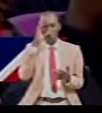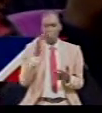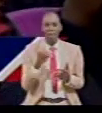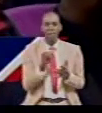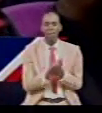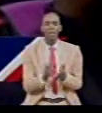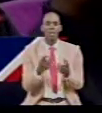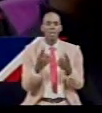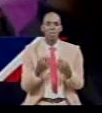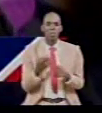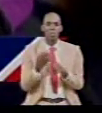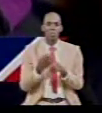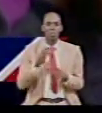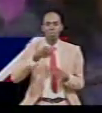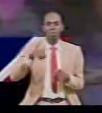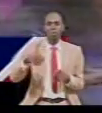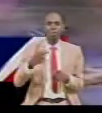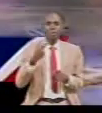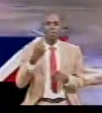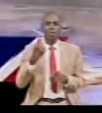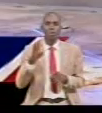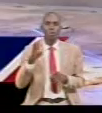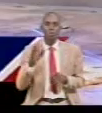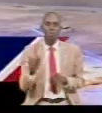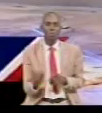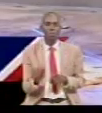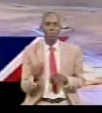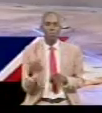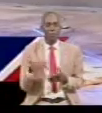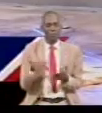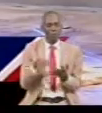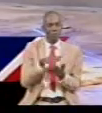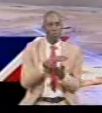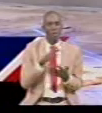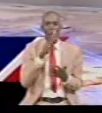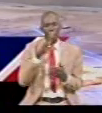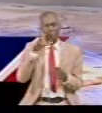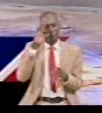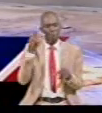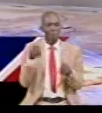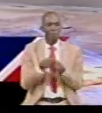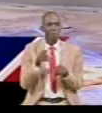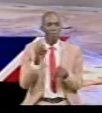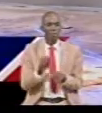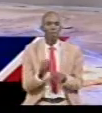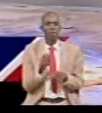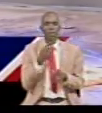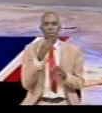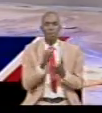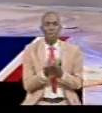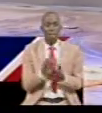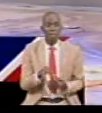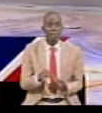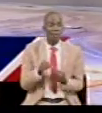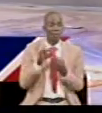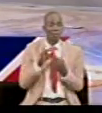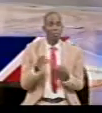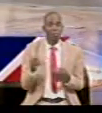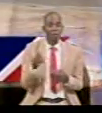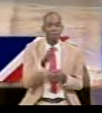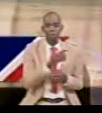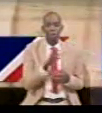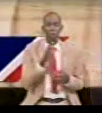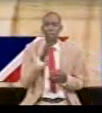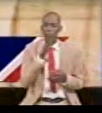Judea taught the brethren, these were brethren, and they said, except ye be circumcised after